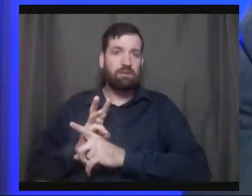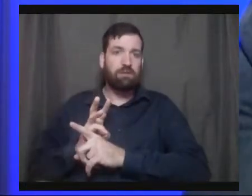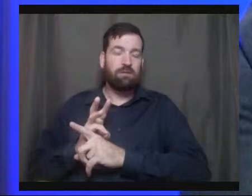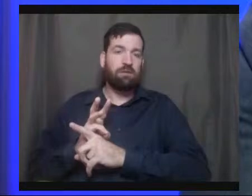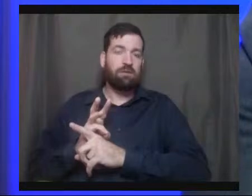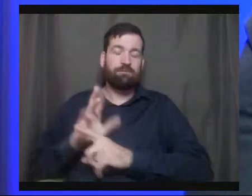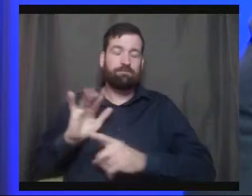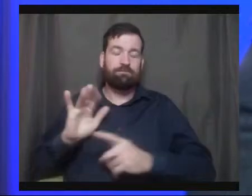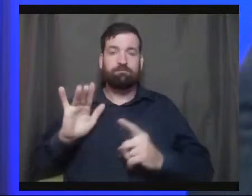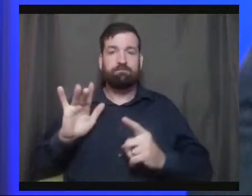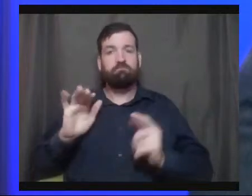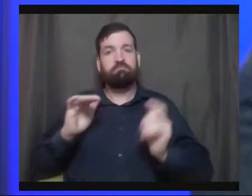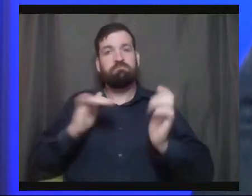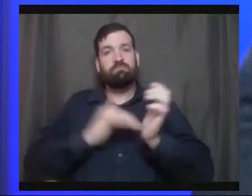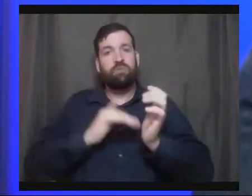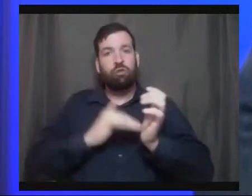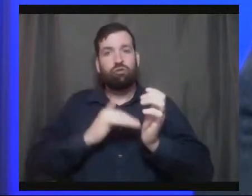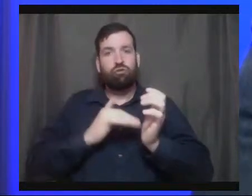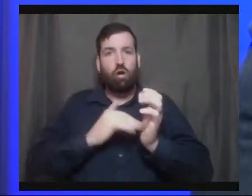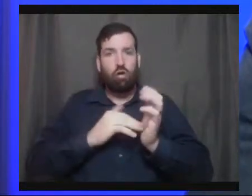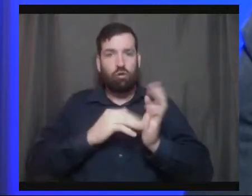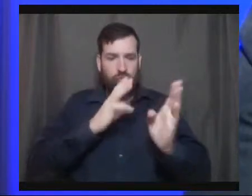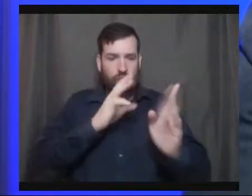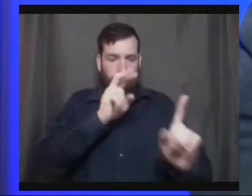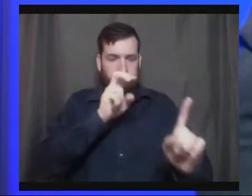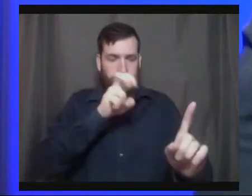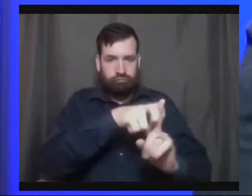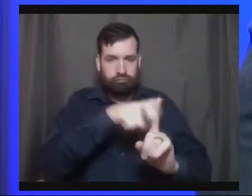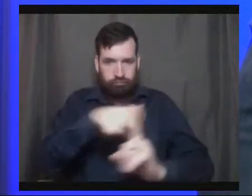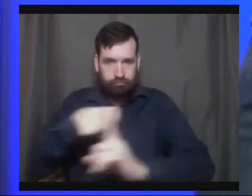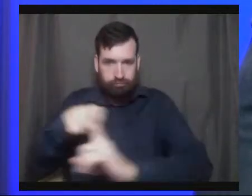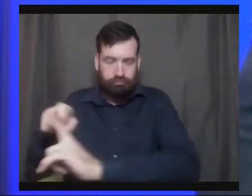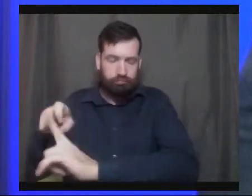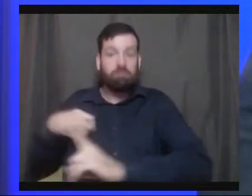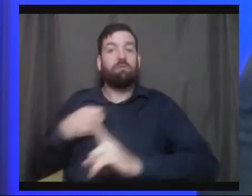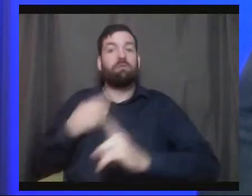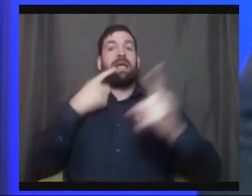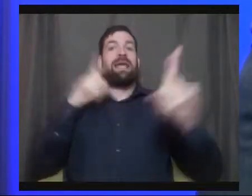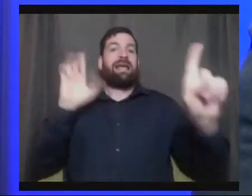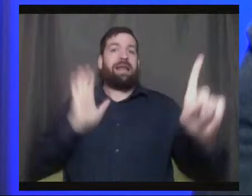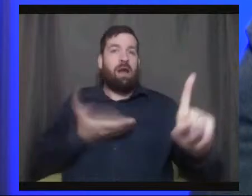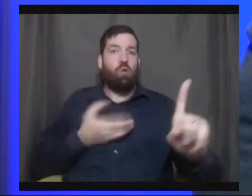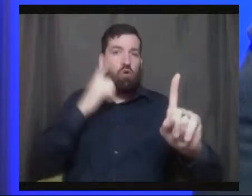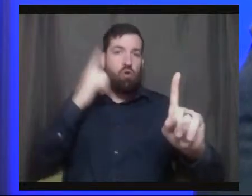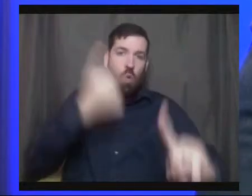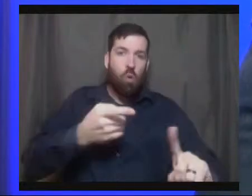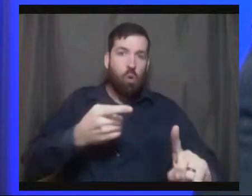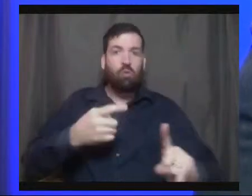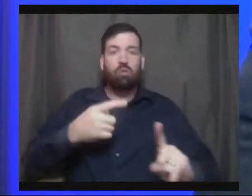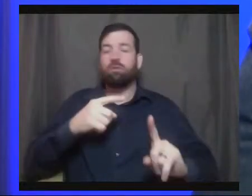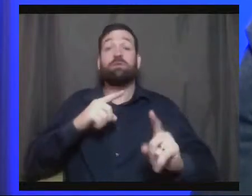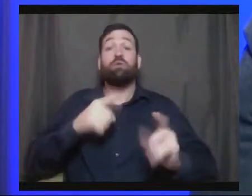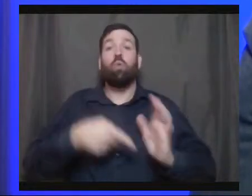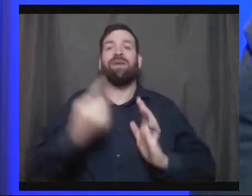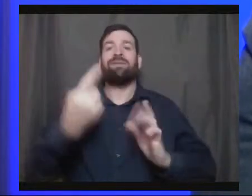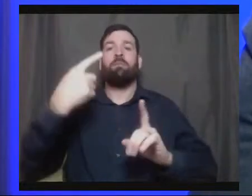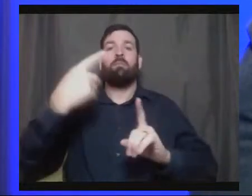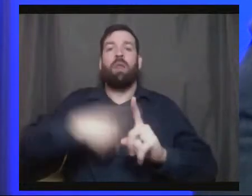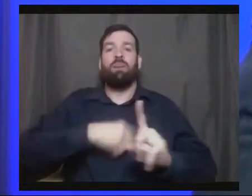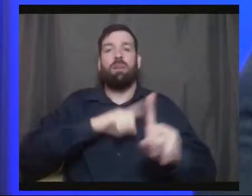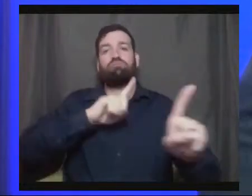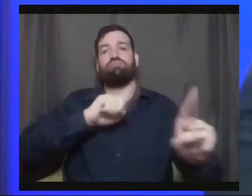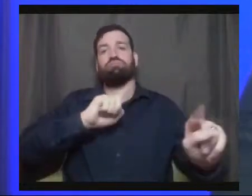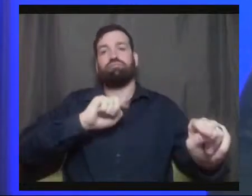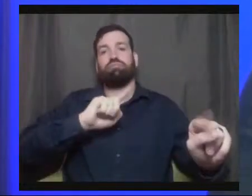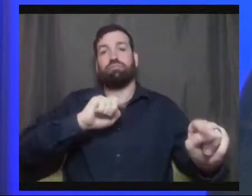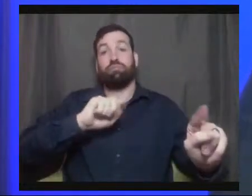doctor set goals. We had to hit our milestones, and the next time you had to go every single month and show that you were